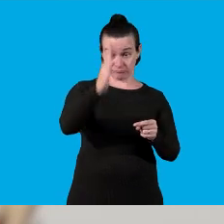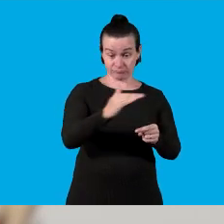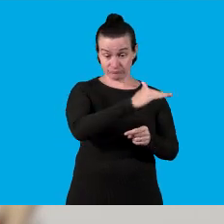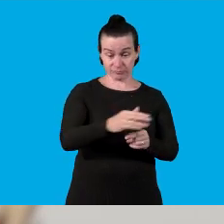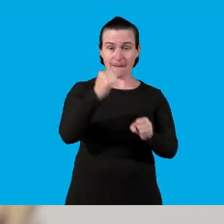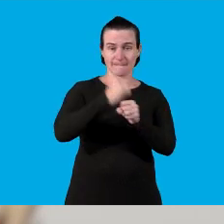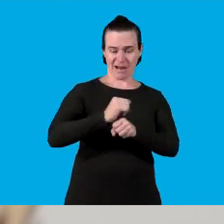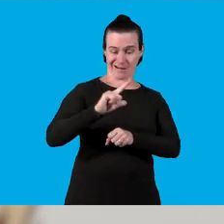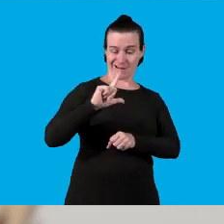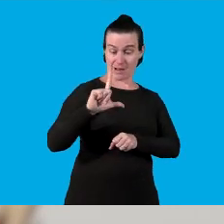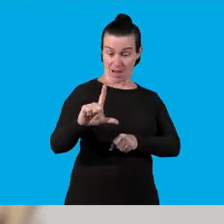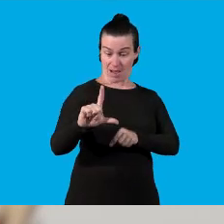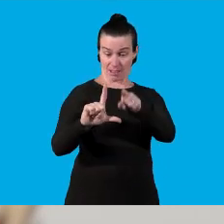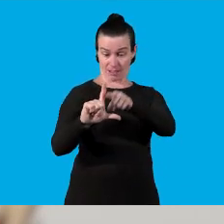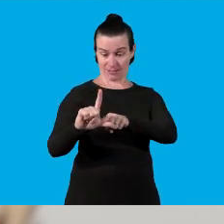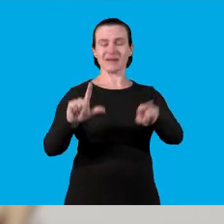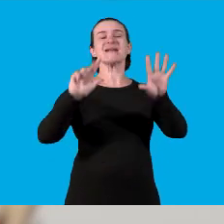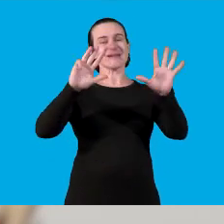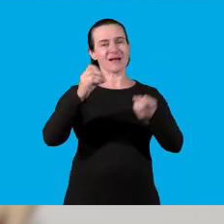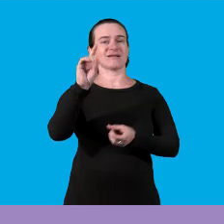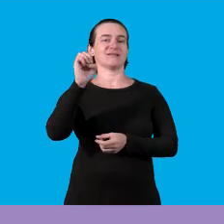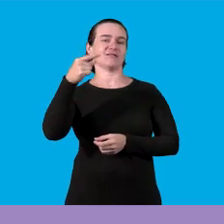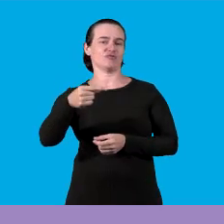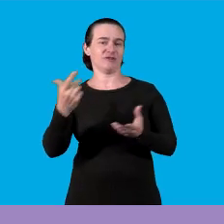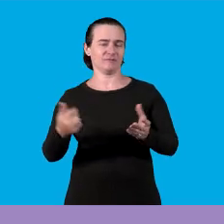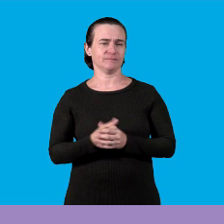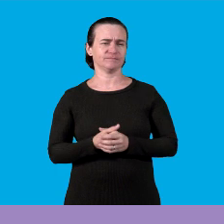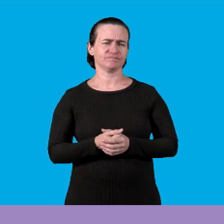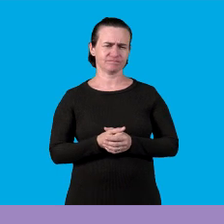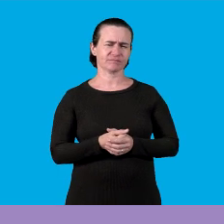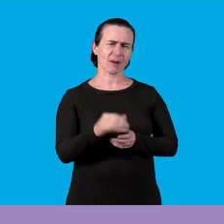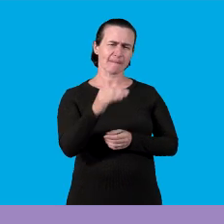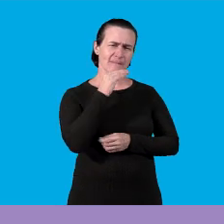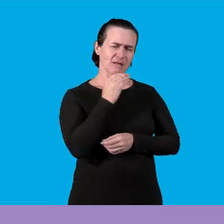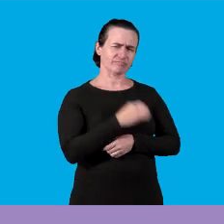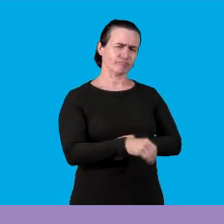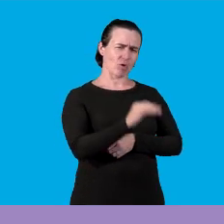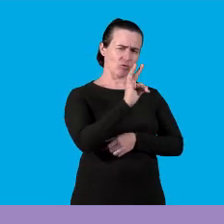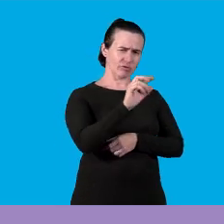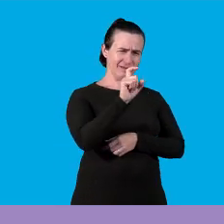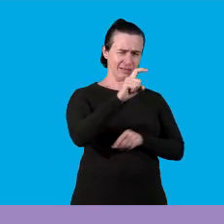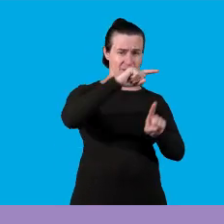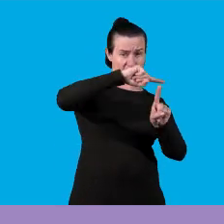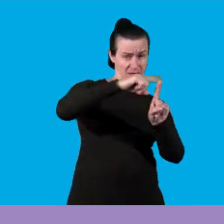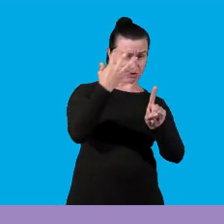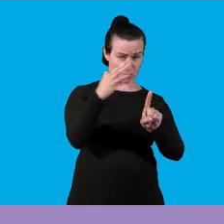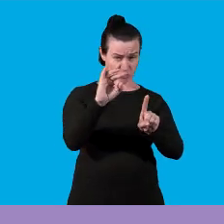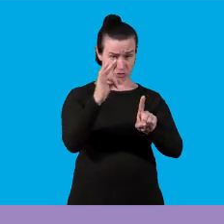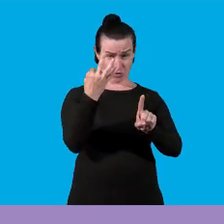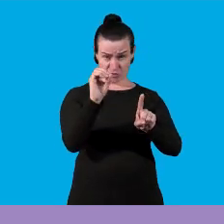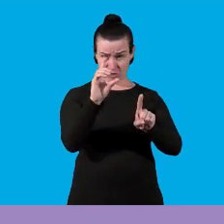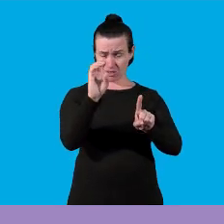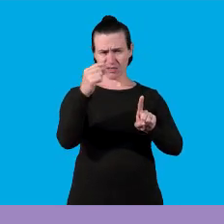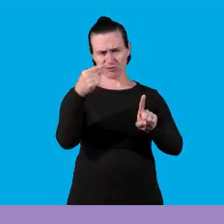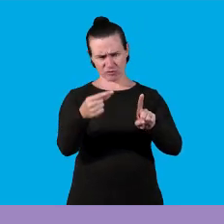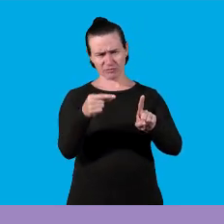So we go back to the diagram and look at that angle there. It is 3x plus 30, and we look